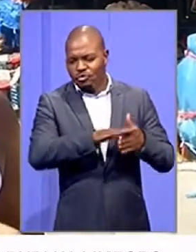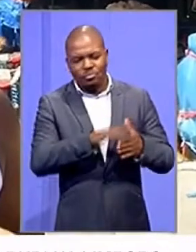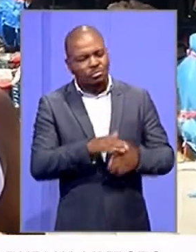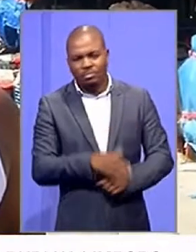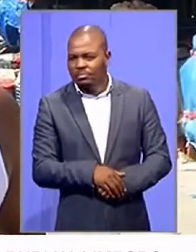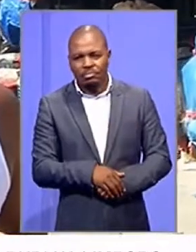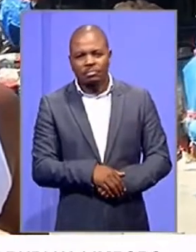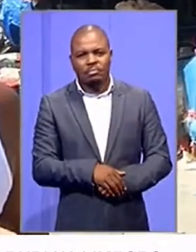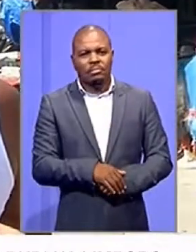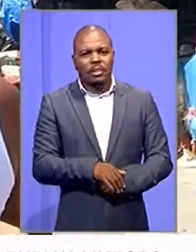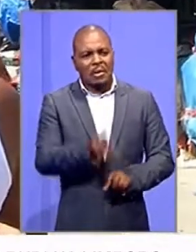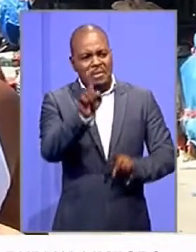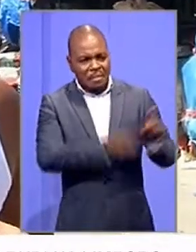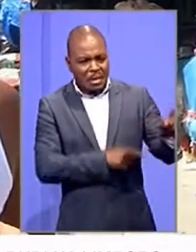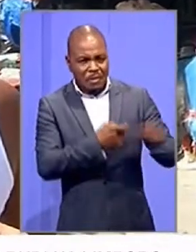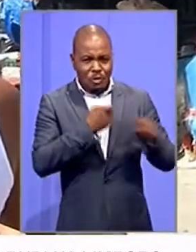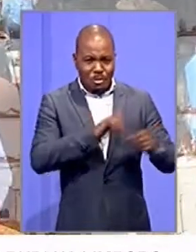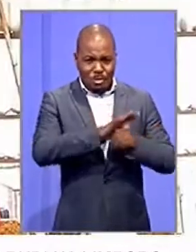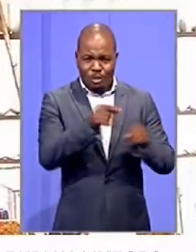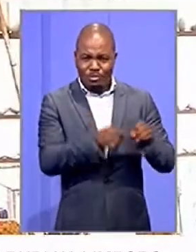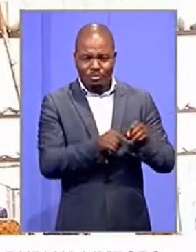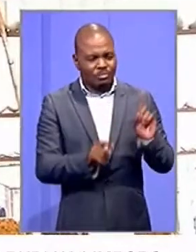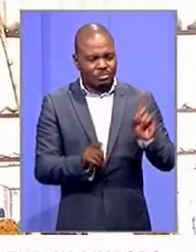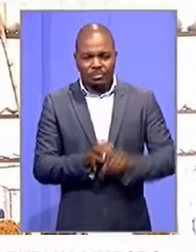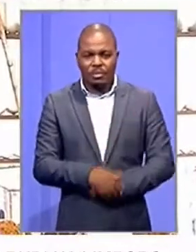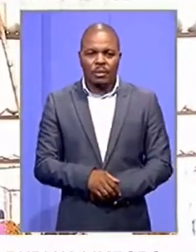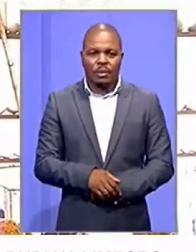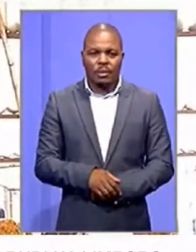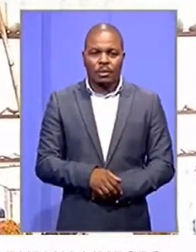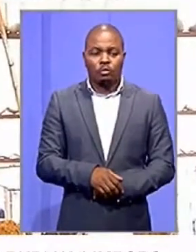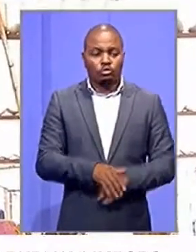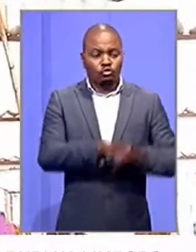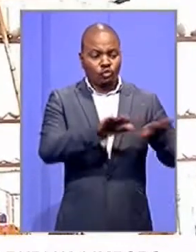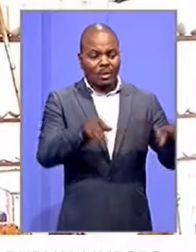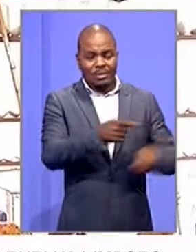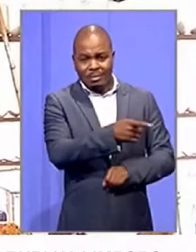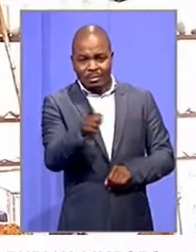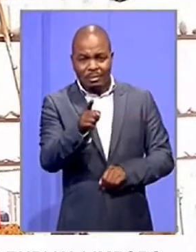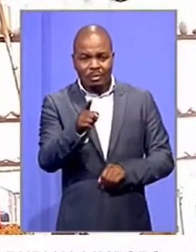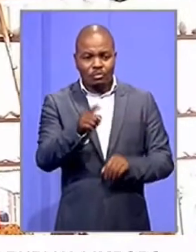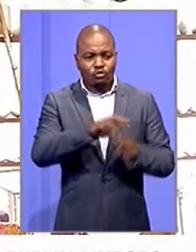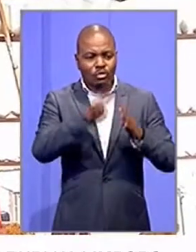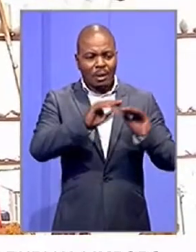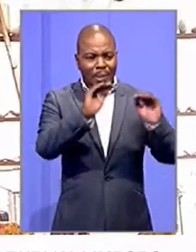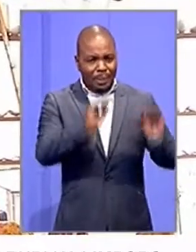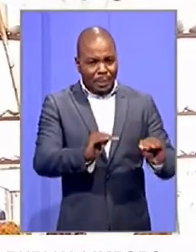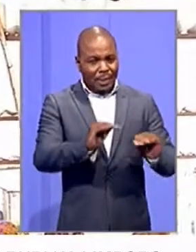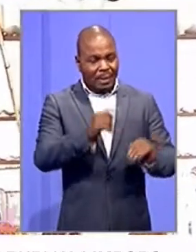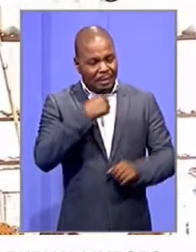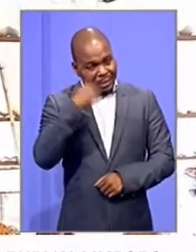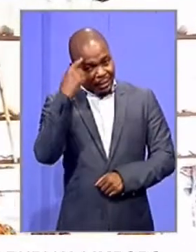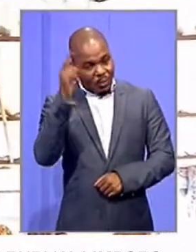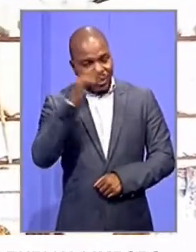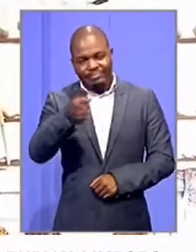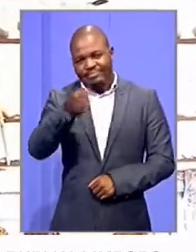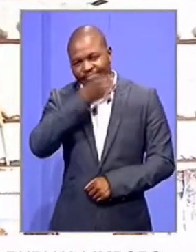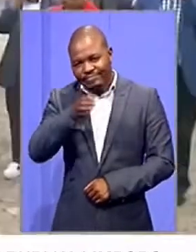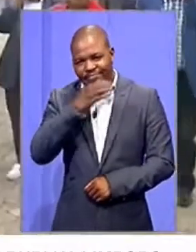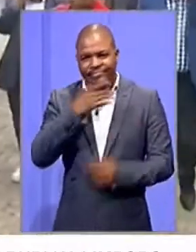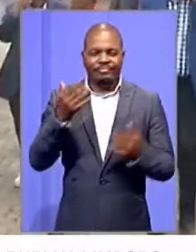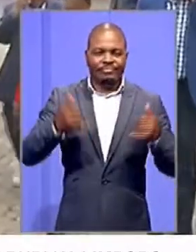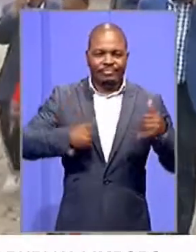o feile o fediša ke dicorona ore o fediša ke re bana ba rena gore dipoelo tša bona di ye fase ke nana re is because of majwala menate